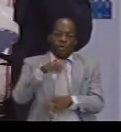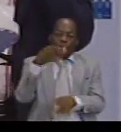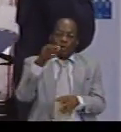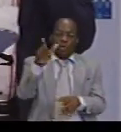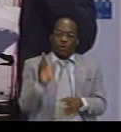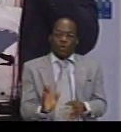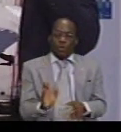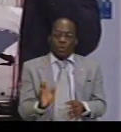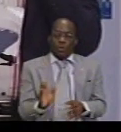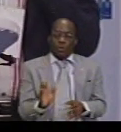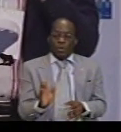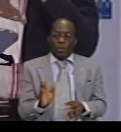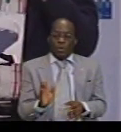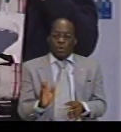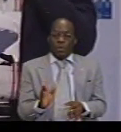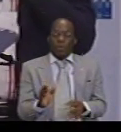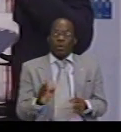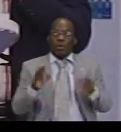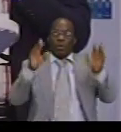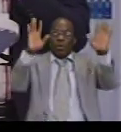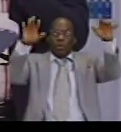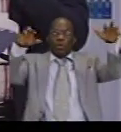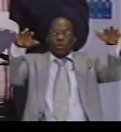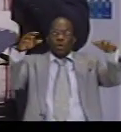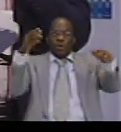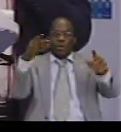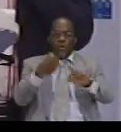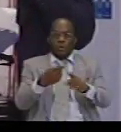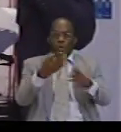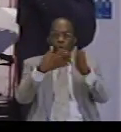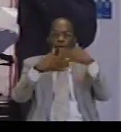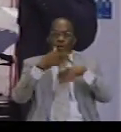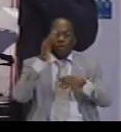and rain from heaven will come down.